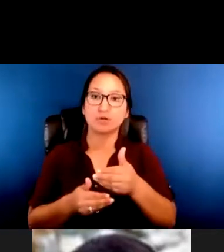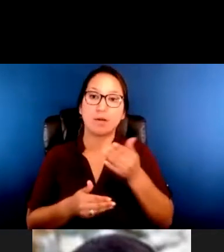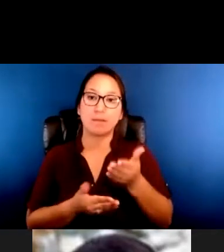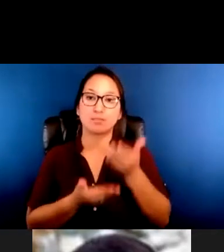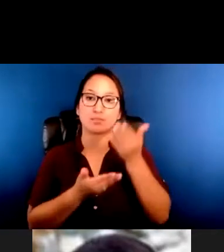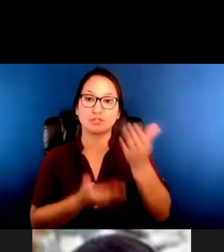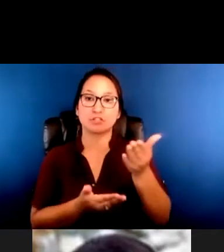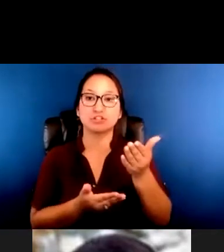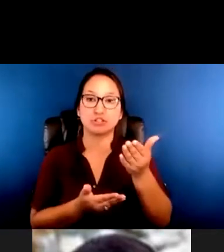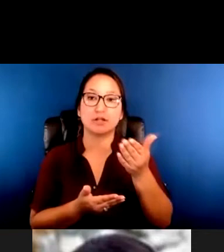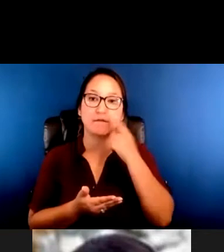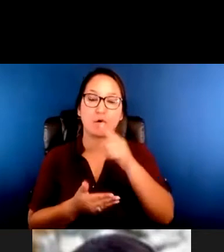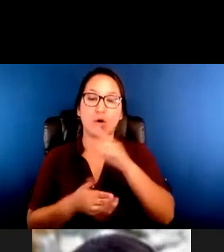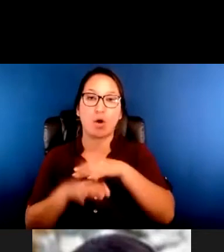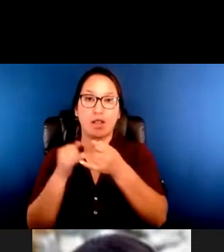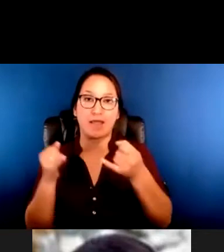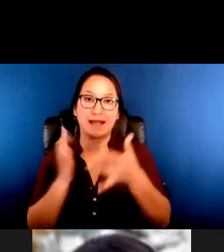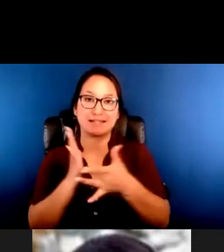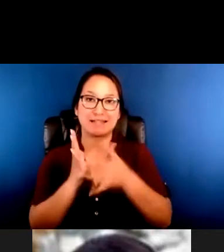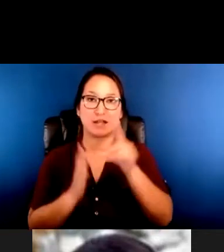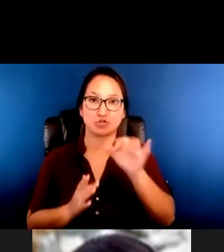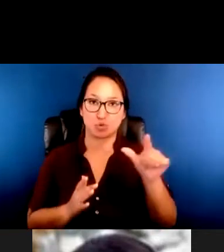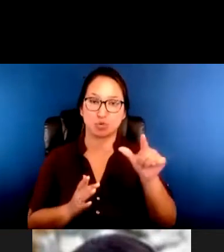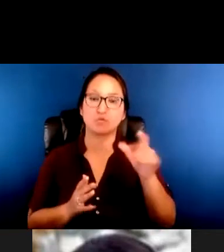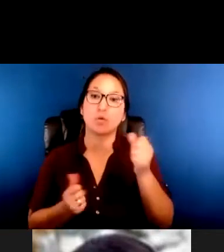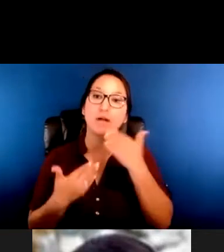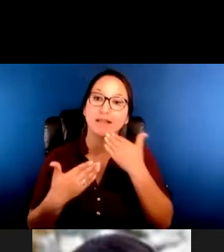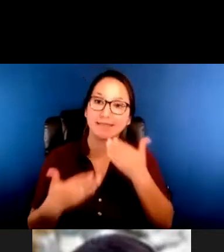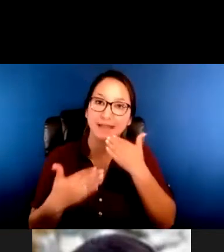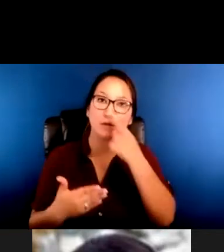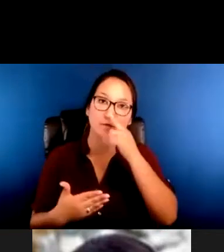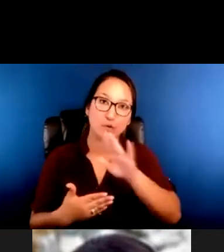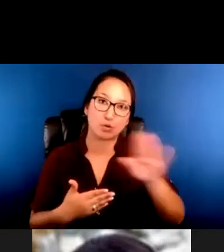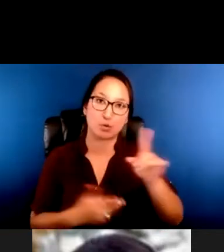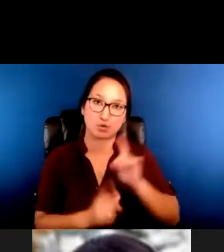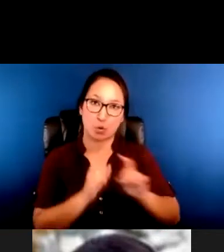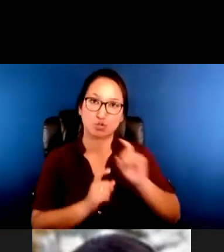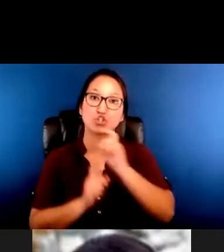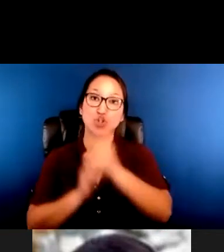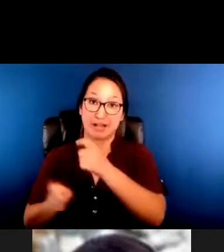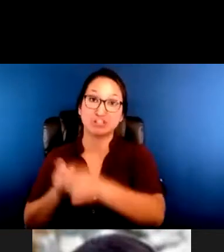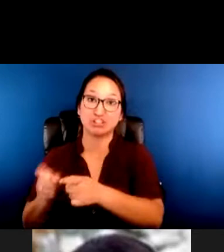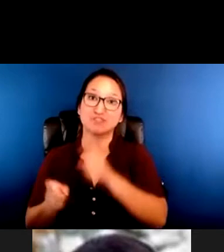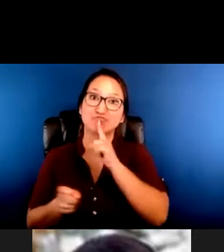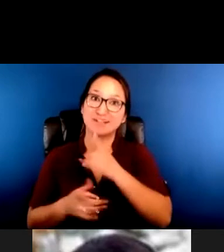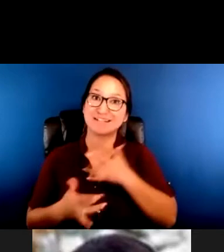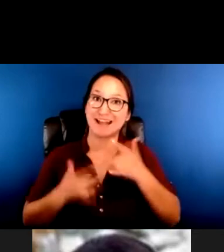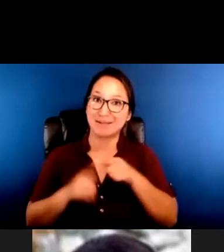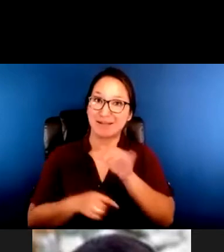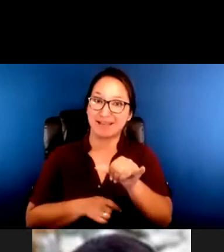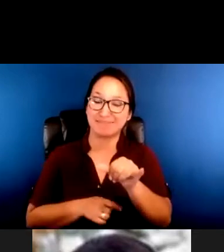We should be making a purchase here very soon, so we wanted to say thank you for those donations. Very excited about that. It is